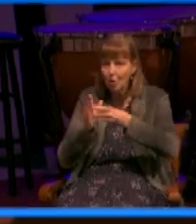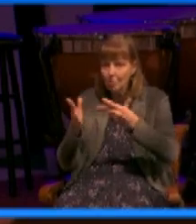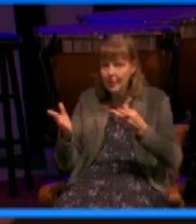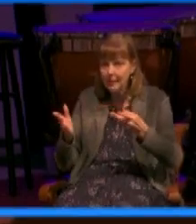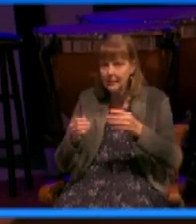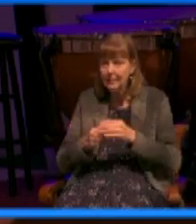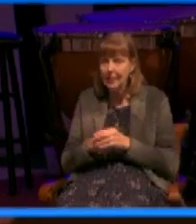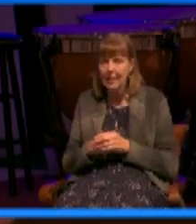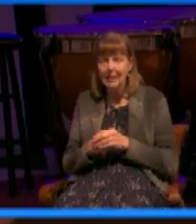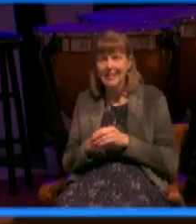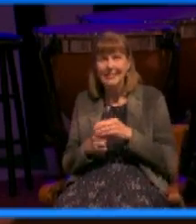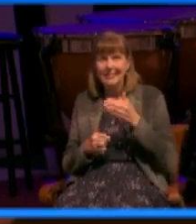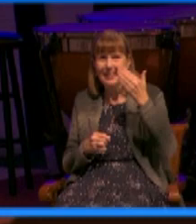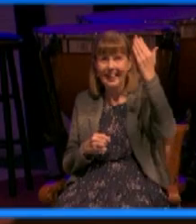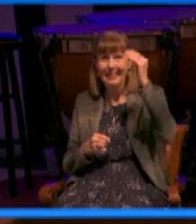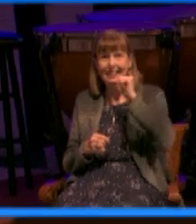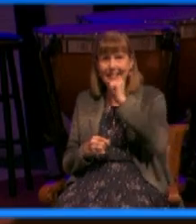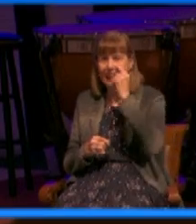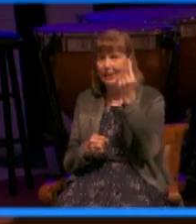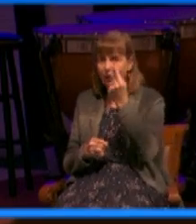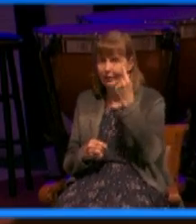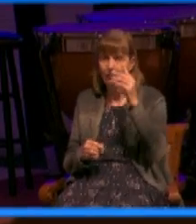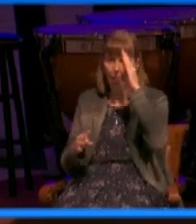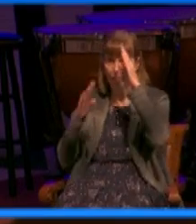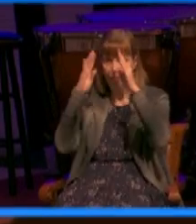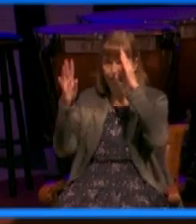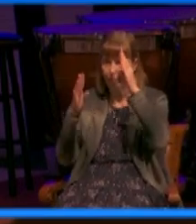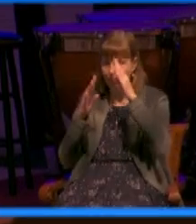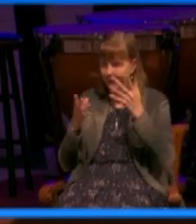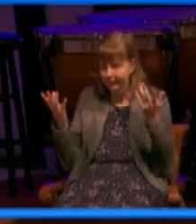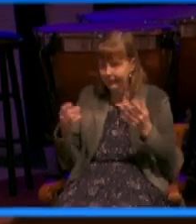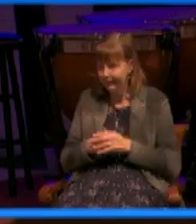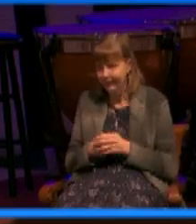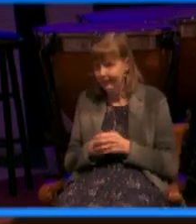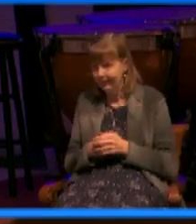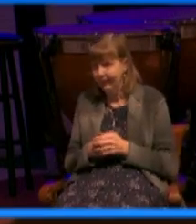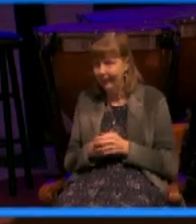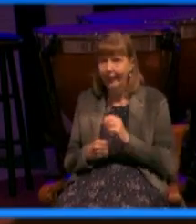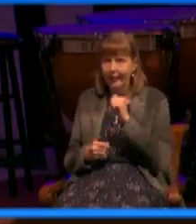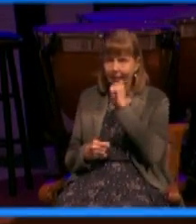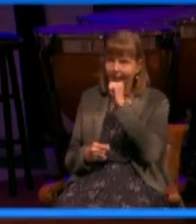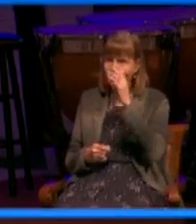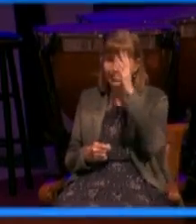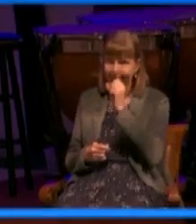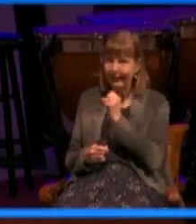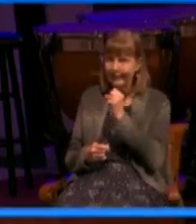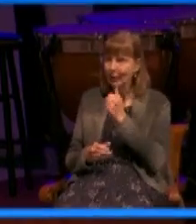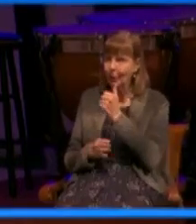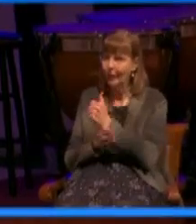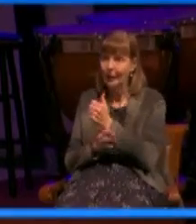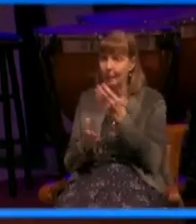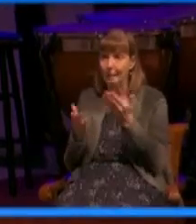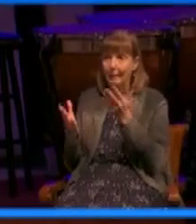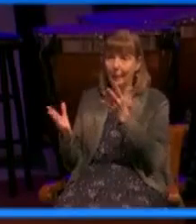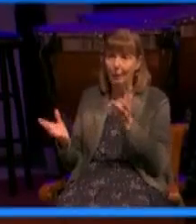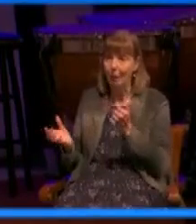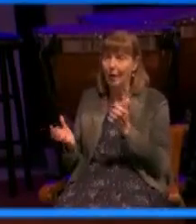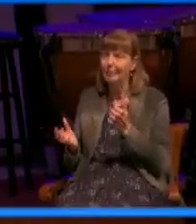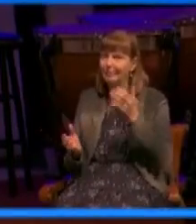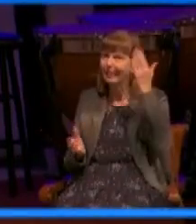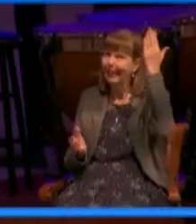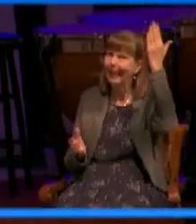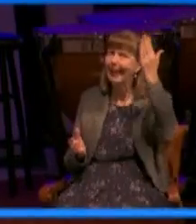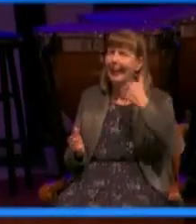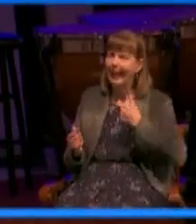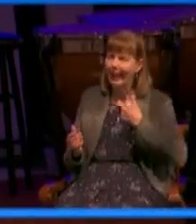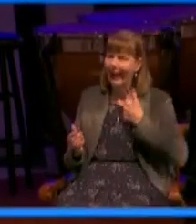just making these up and just throwing things against the wall. He's not just guessing on what Abraham might want. He has a purpose for these. Look there